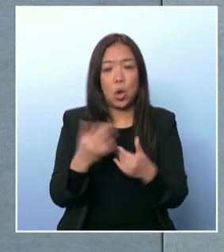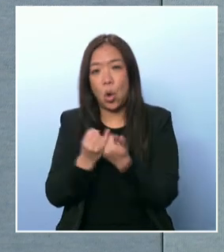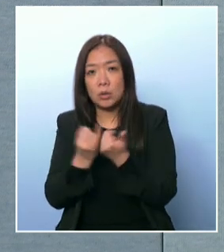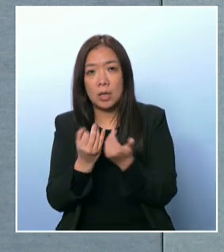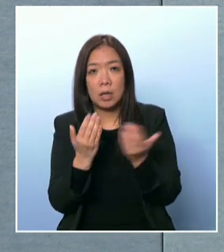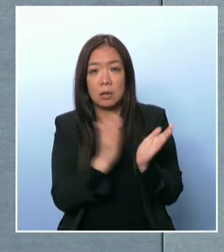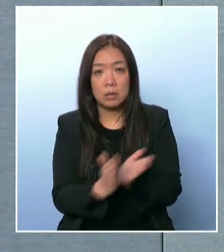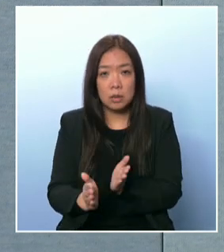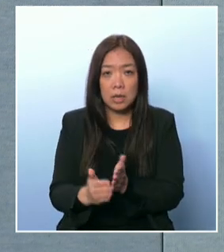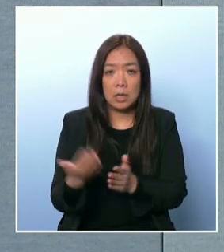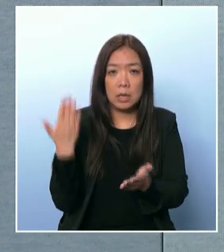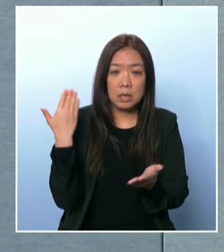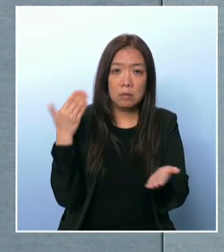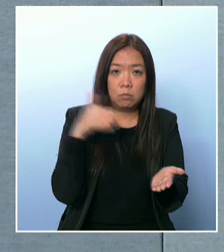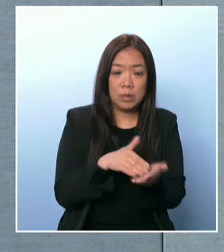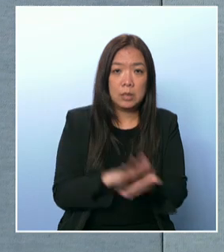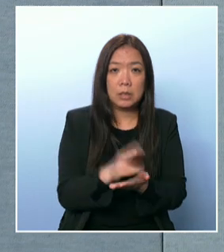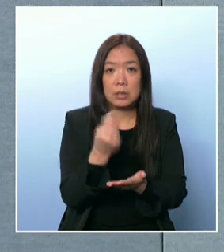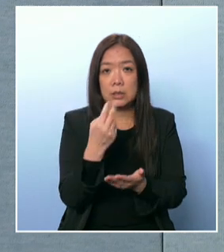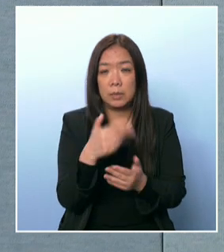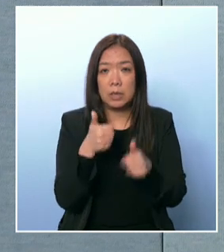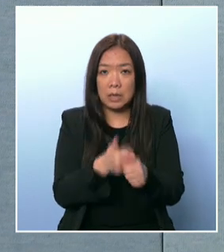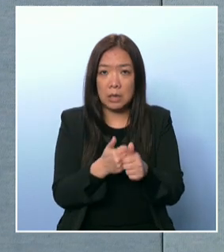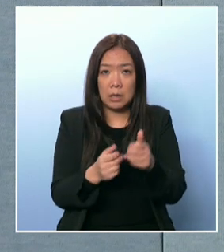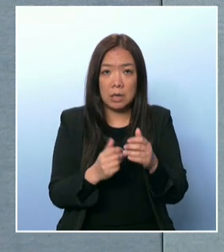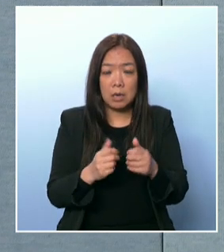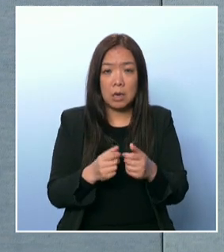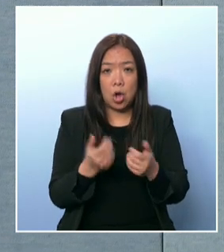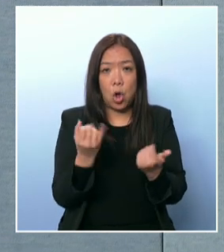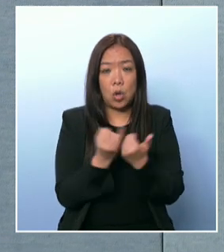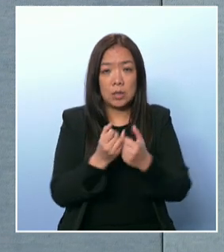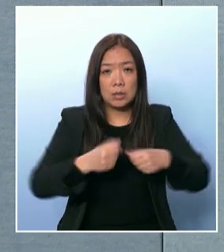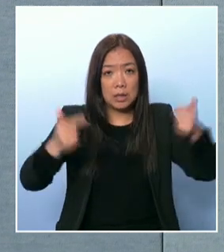the future healthcare manpower needs. However, the teaching